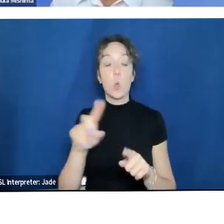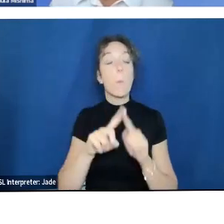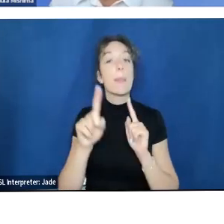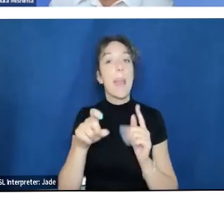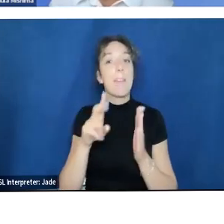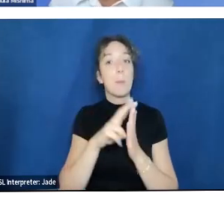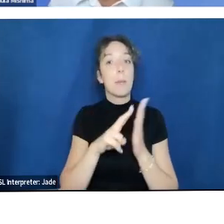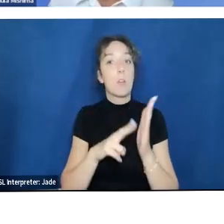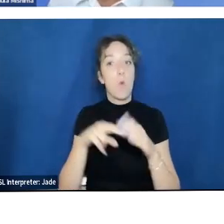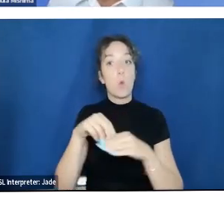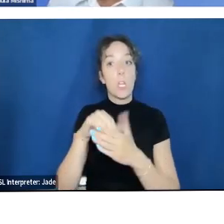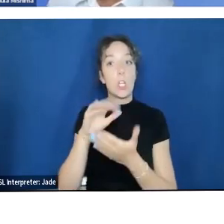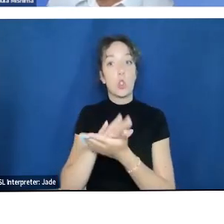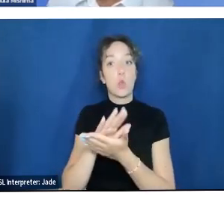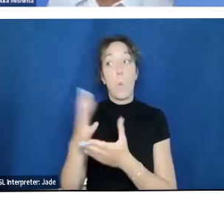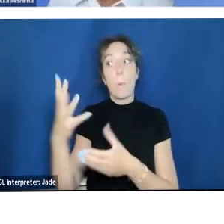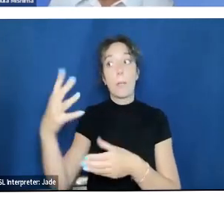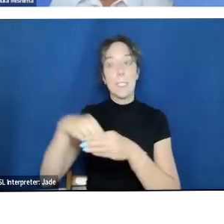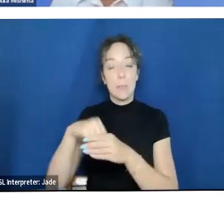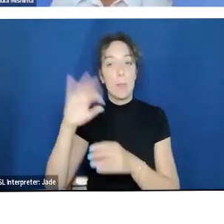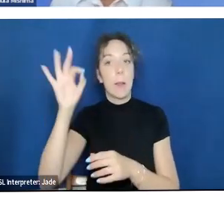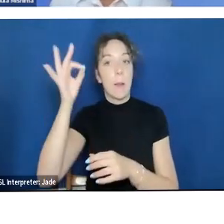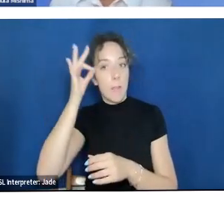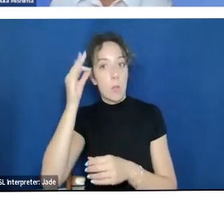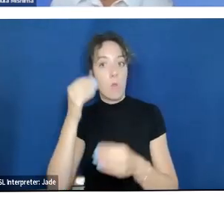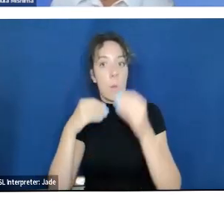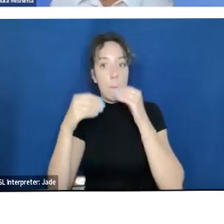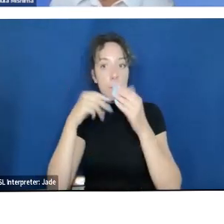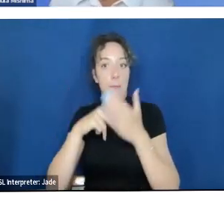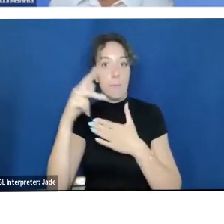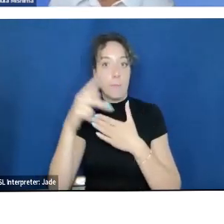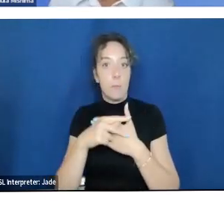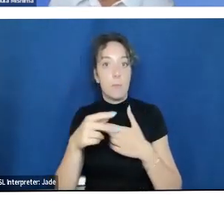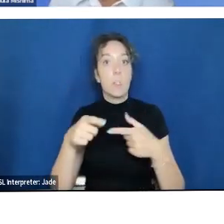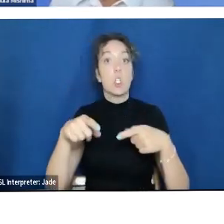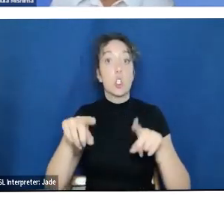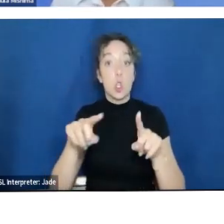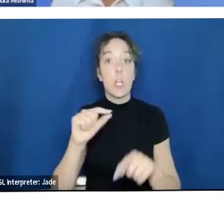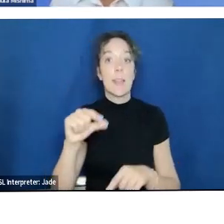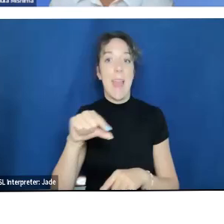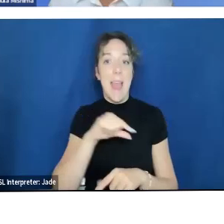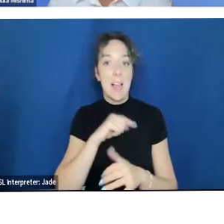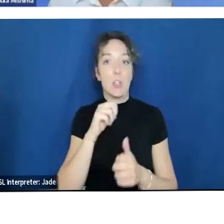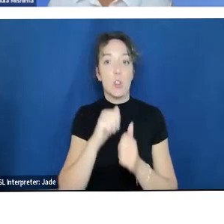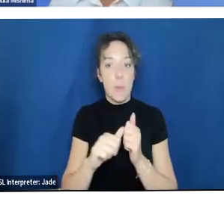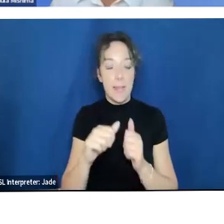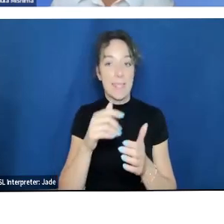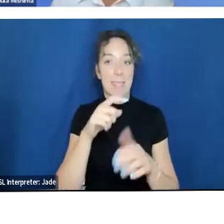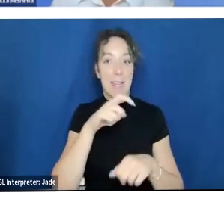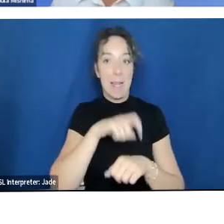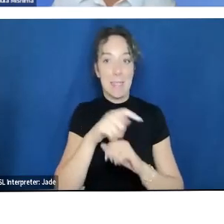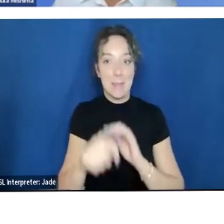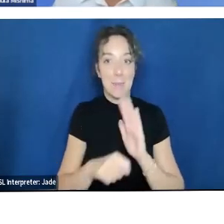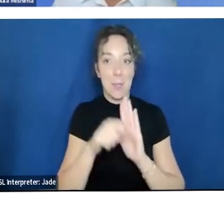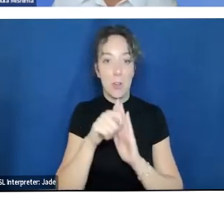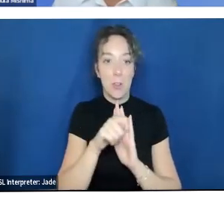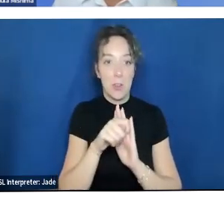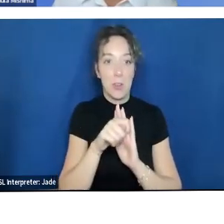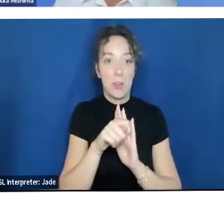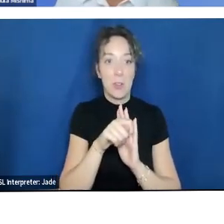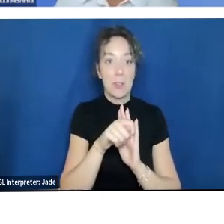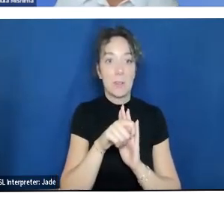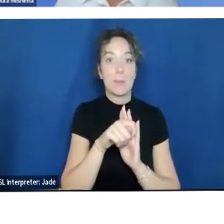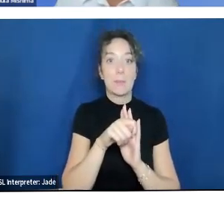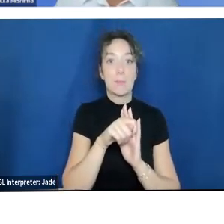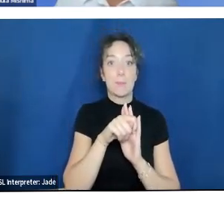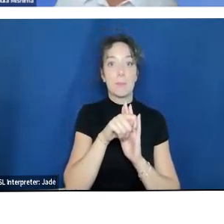school participating in a federal meals program during the eligibility period. Okay, this means that given that the